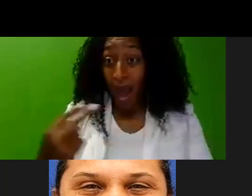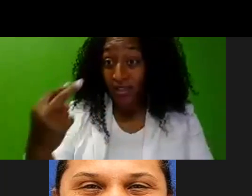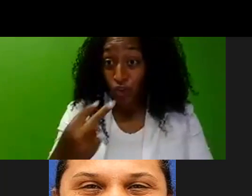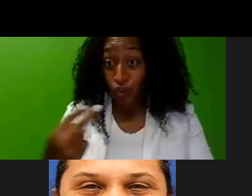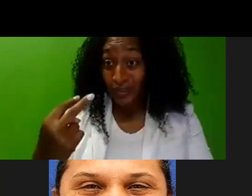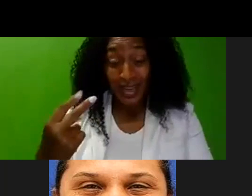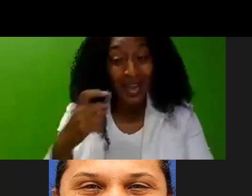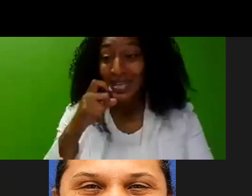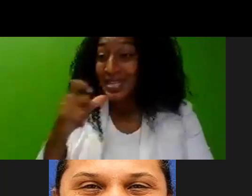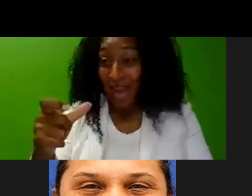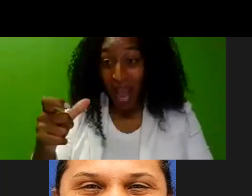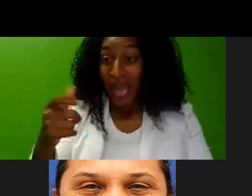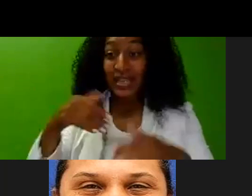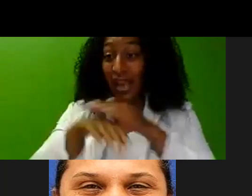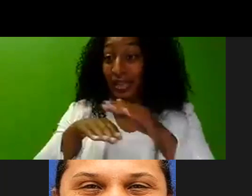lab?